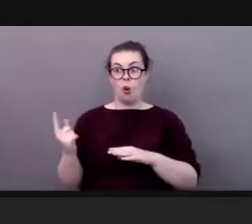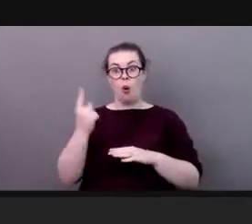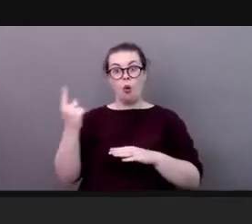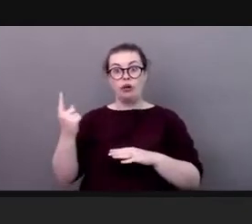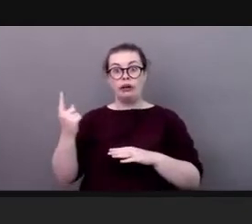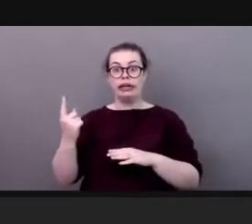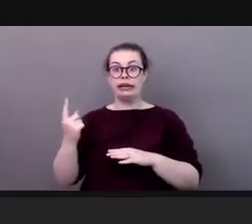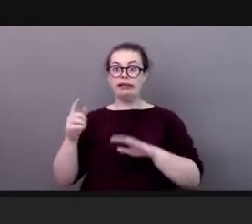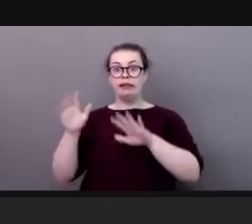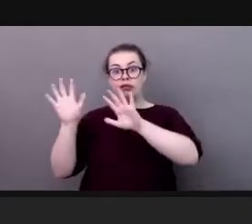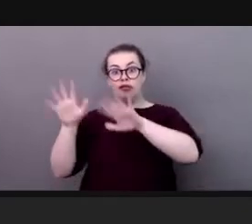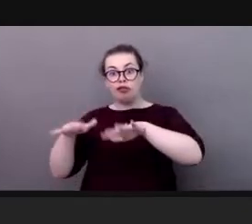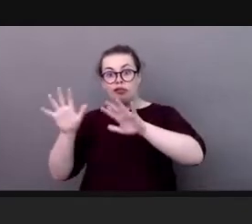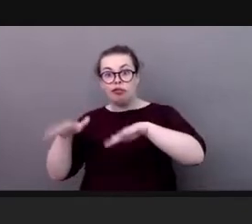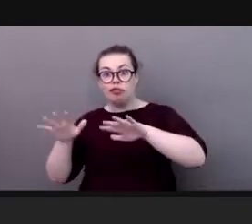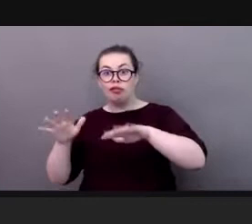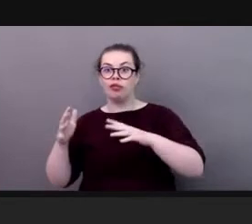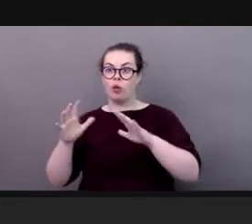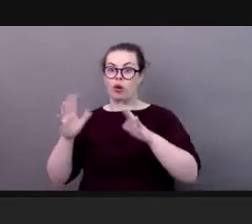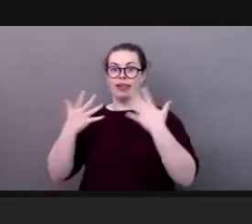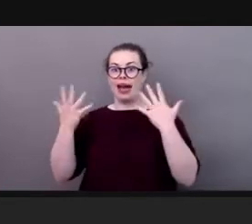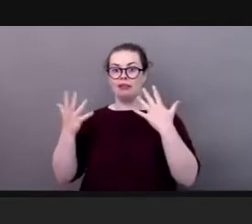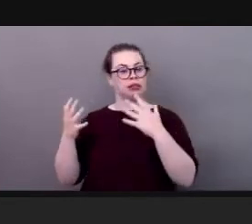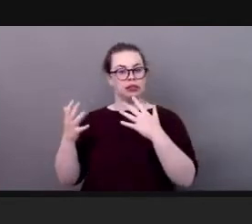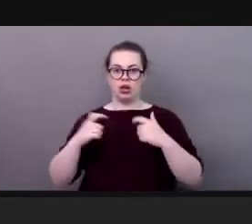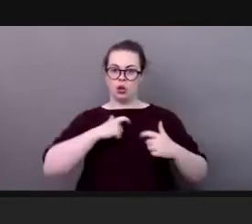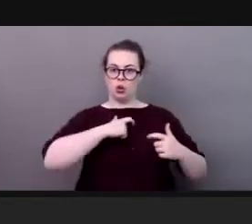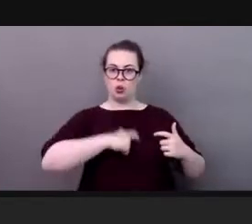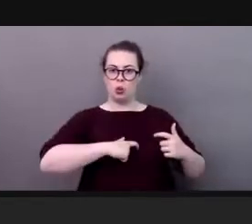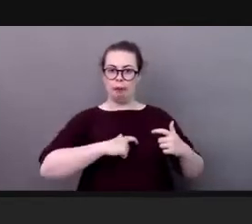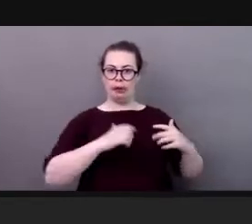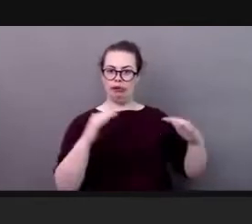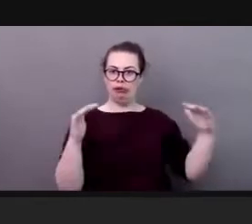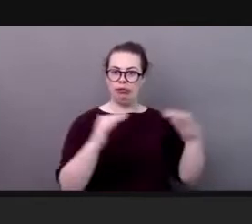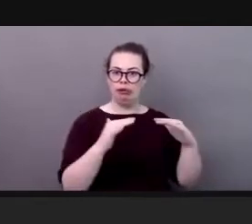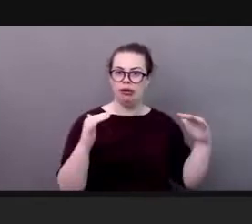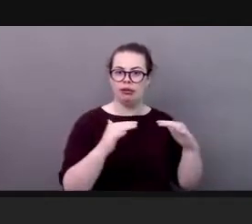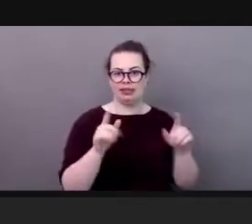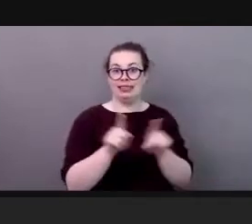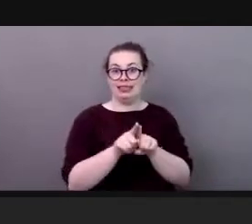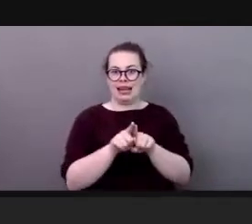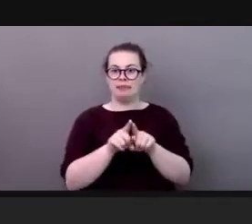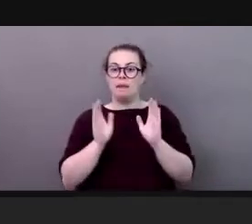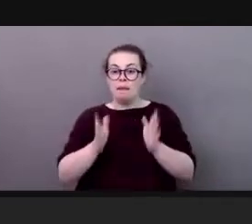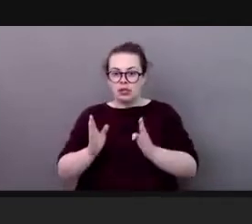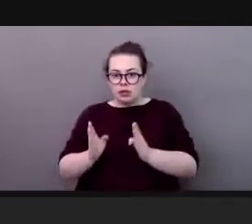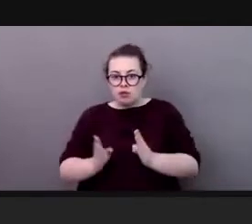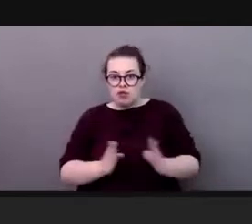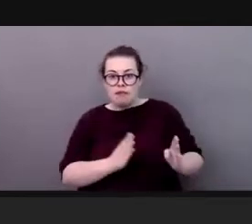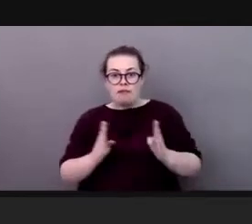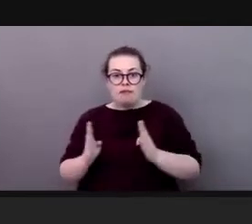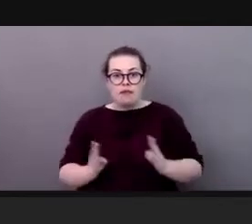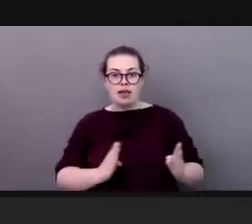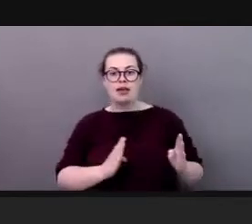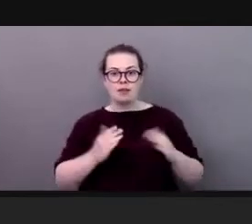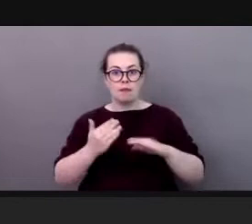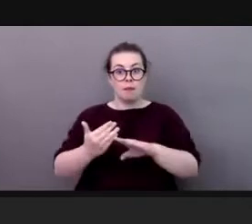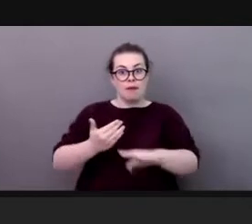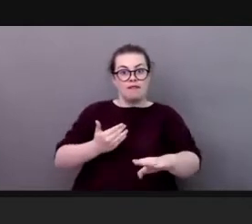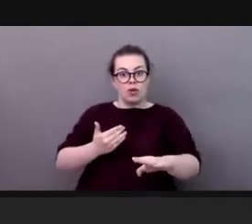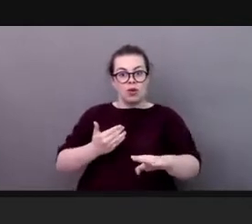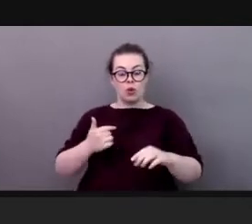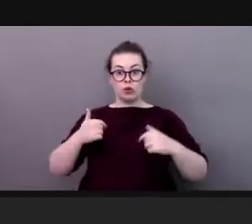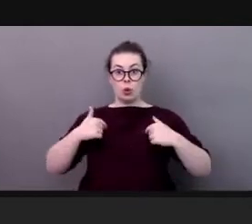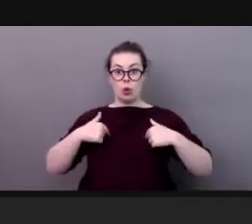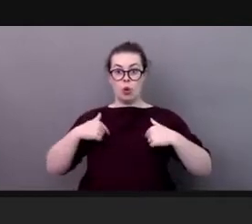man-made. But here, we really want to focus on disaster preparedness being as a DG ECHO, as an EU humanitarian aid contribution